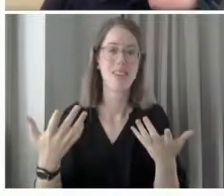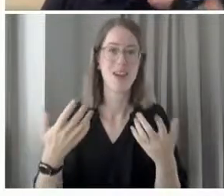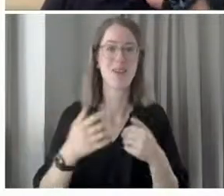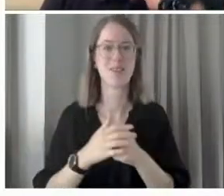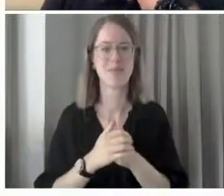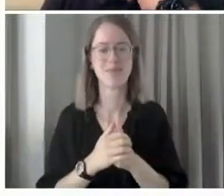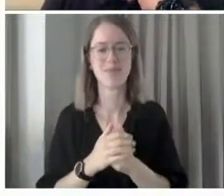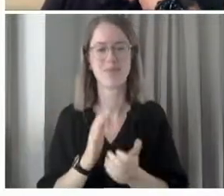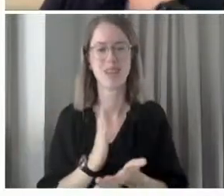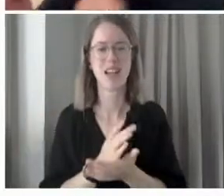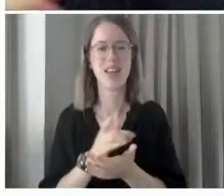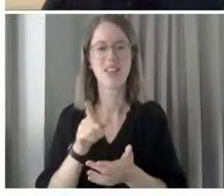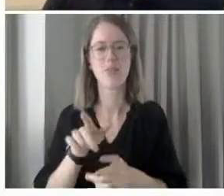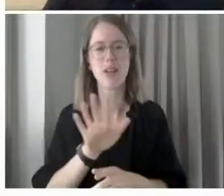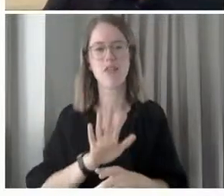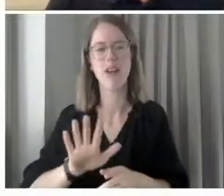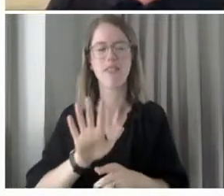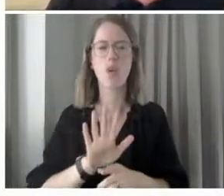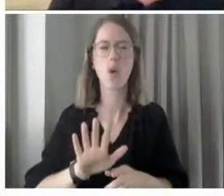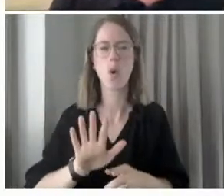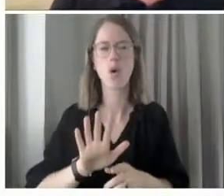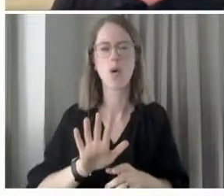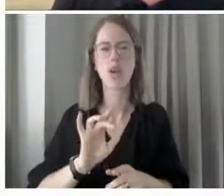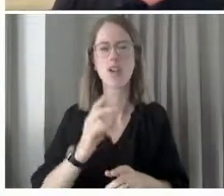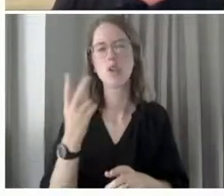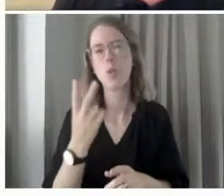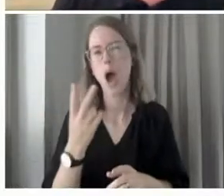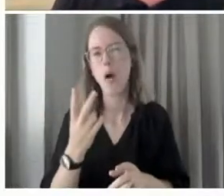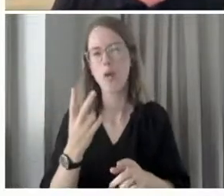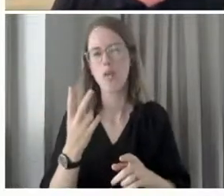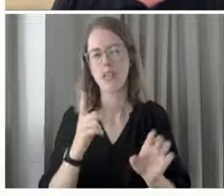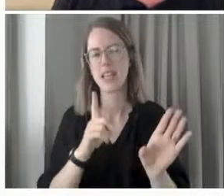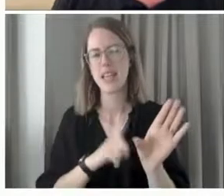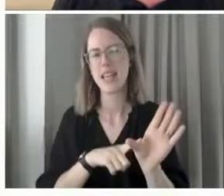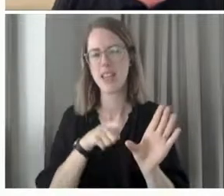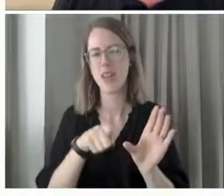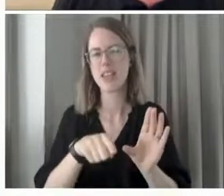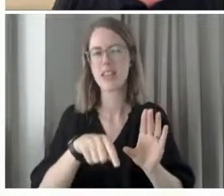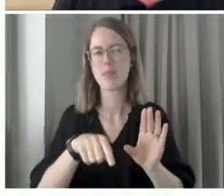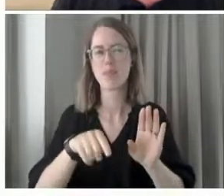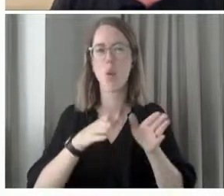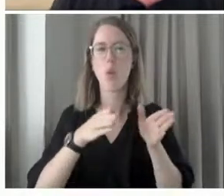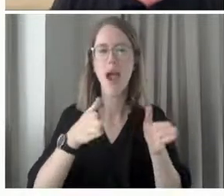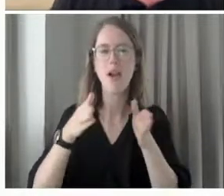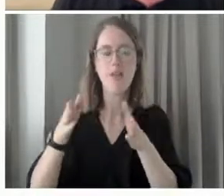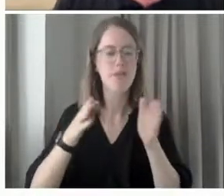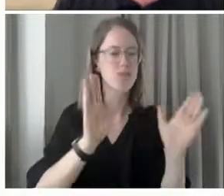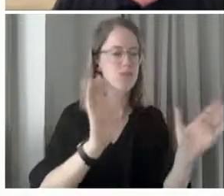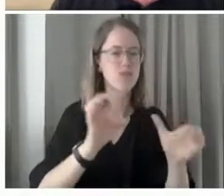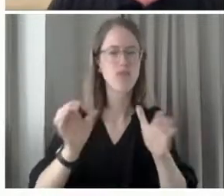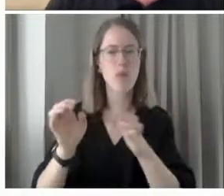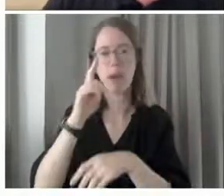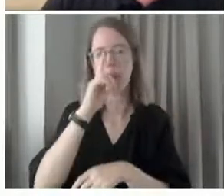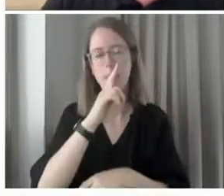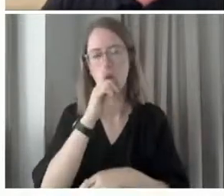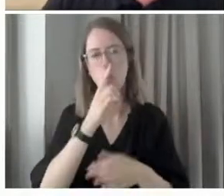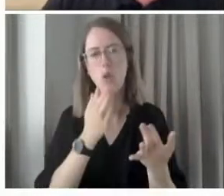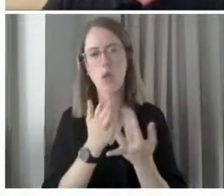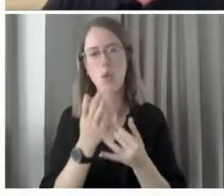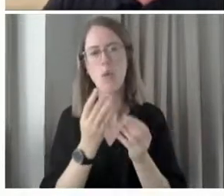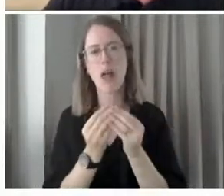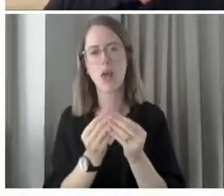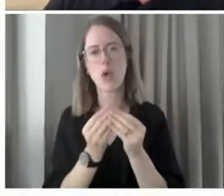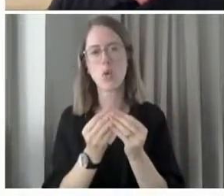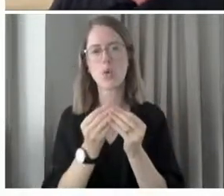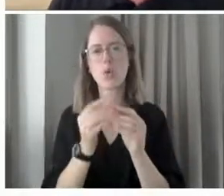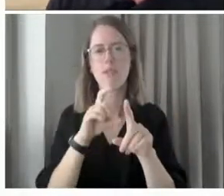It's just a thing I'm finding at the moment. So, but it's been around for more than a decade. It was very, very early in